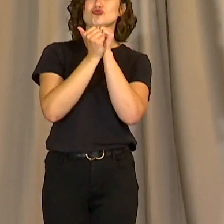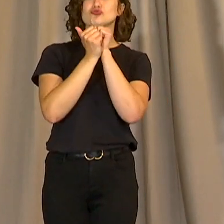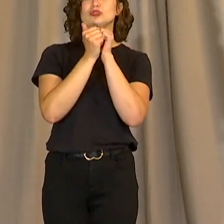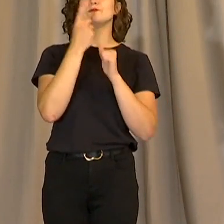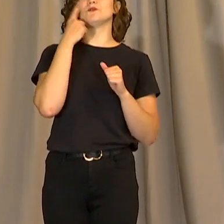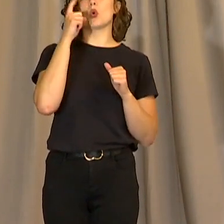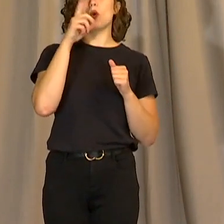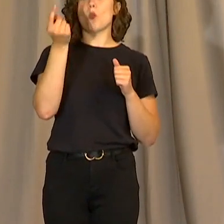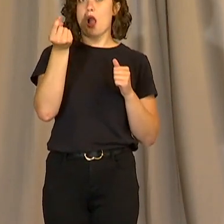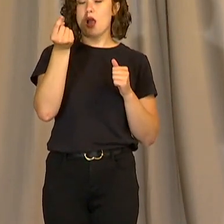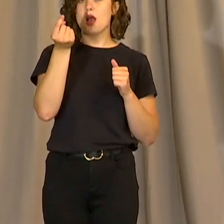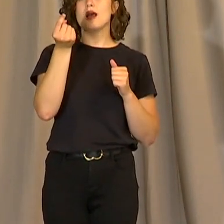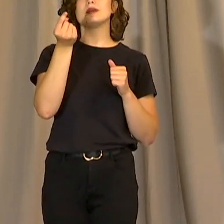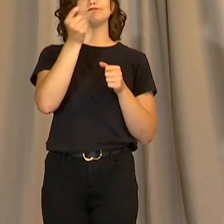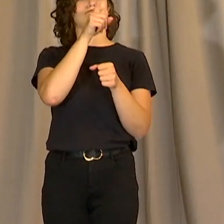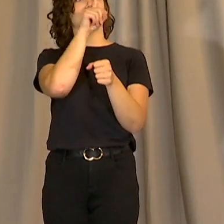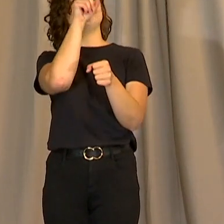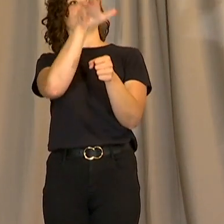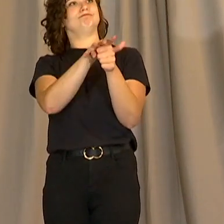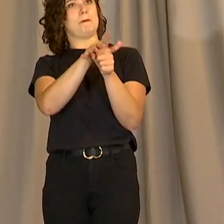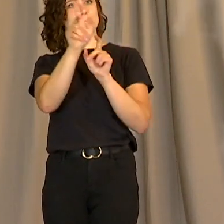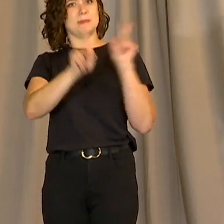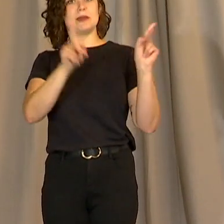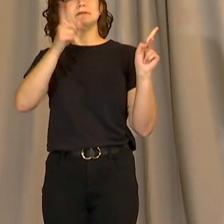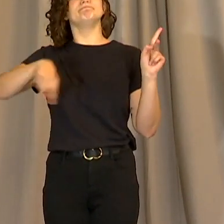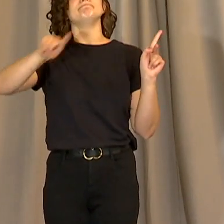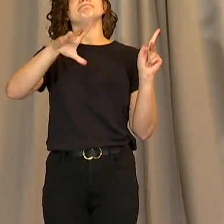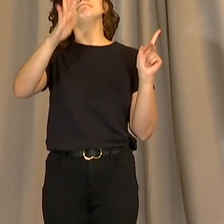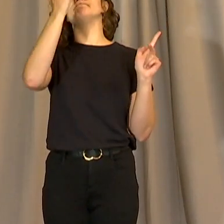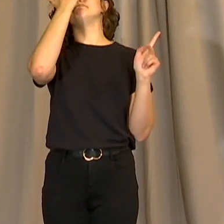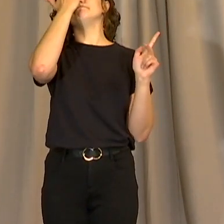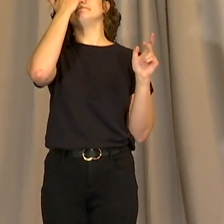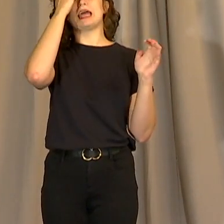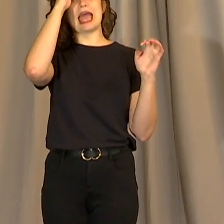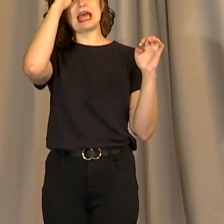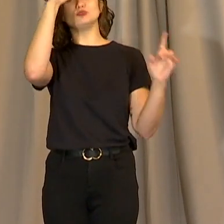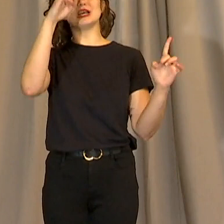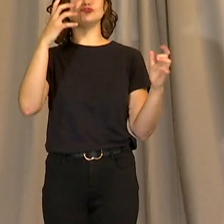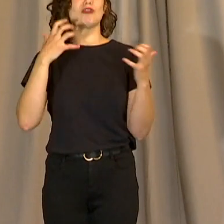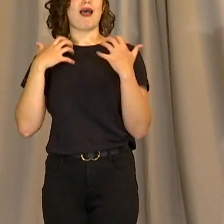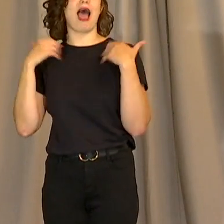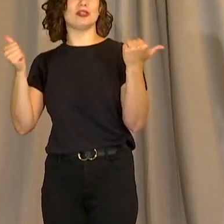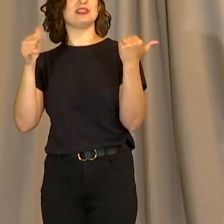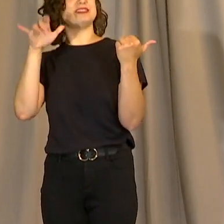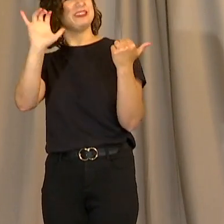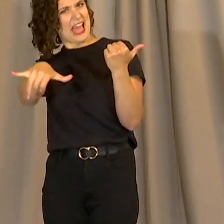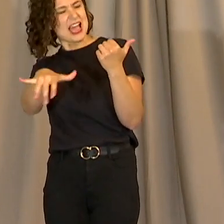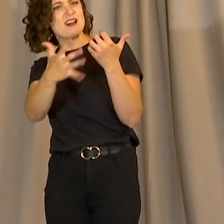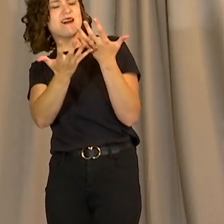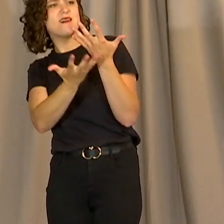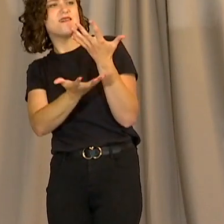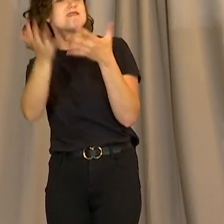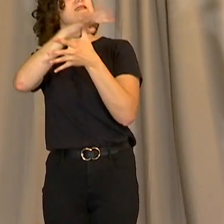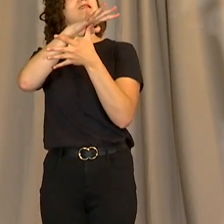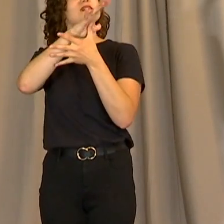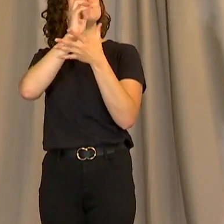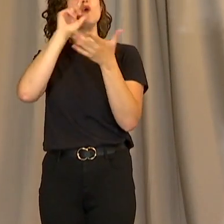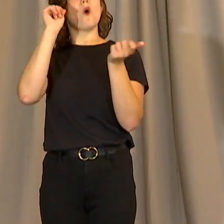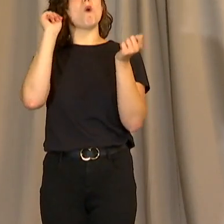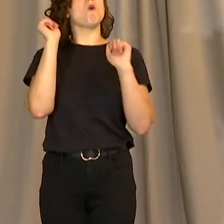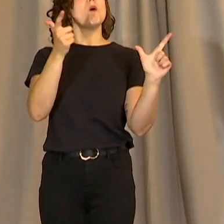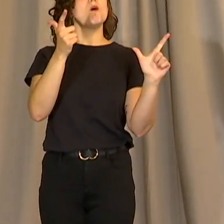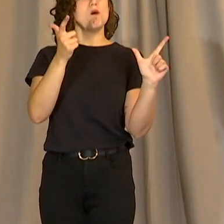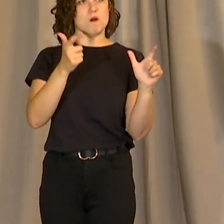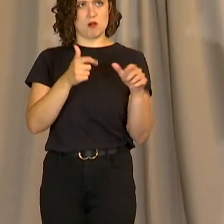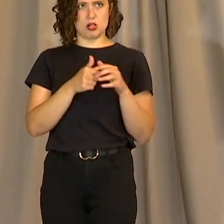to ensure that the public know that education and health is a priority for everyone. And